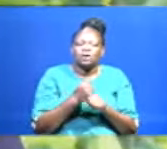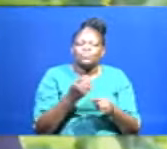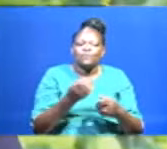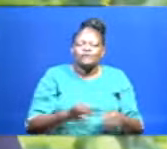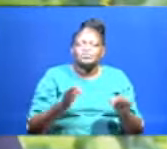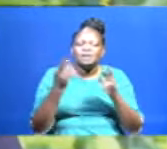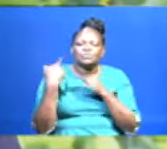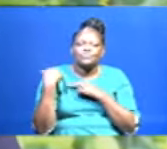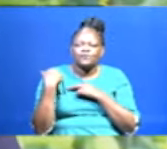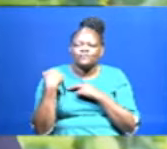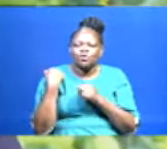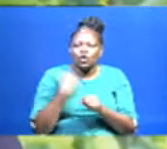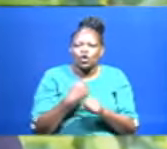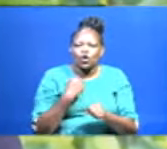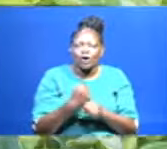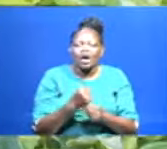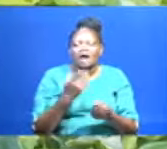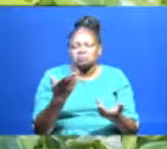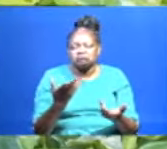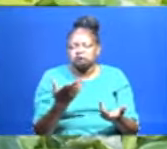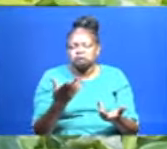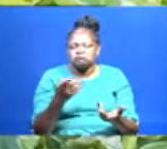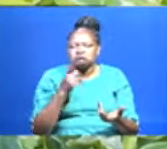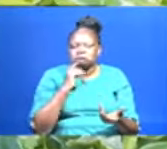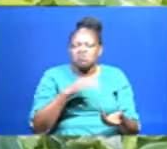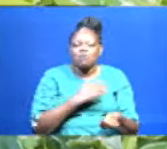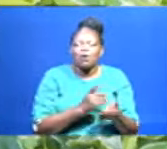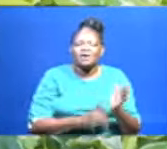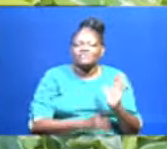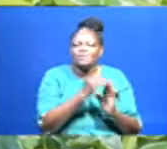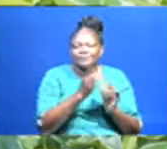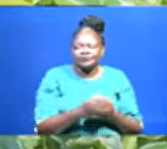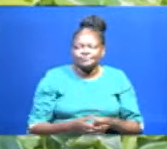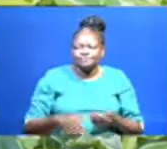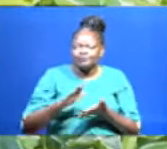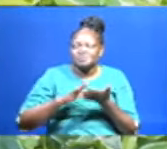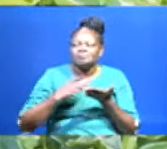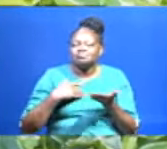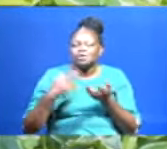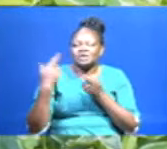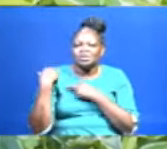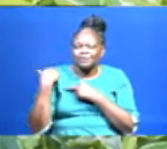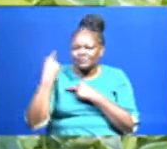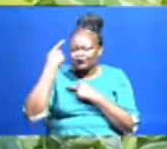of career and manpower development. Basically, I was in charge of